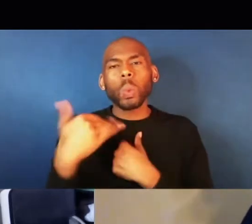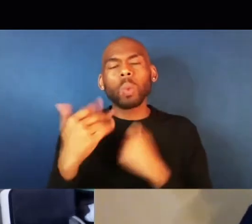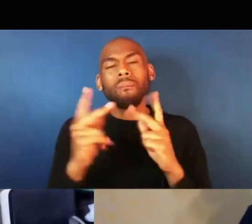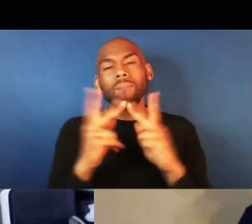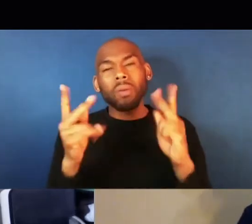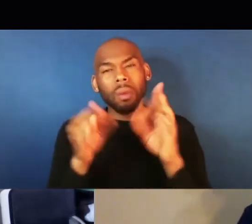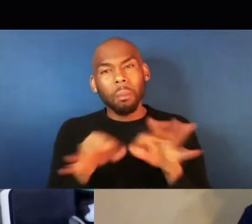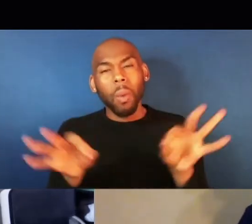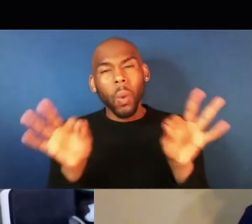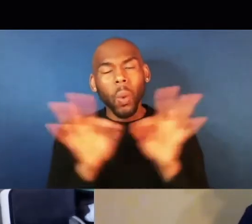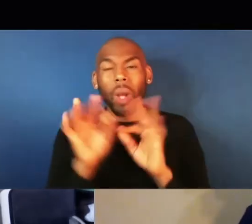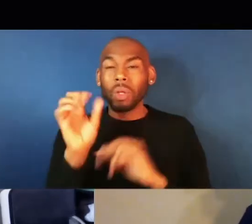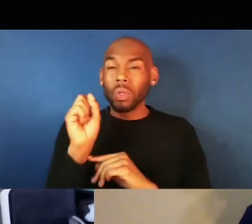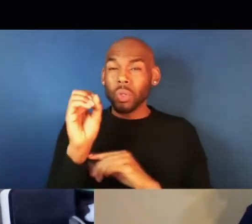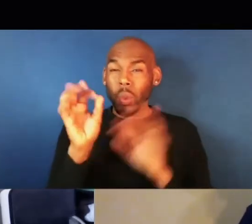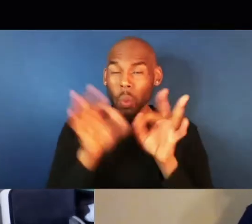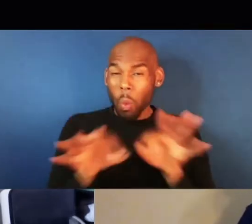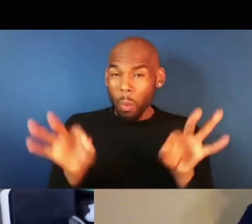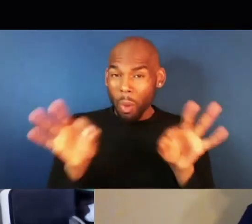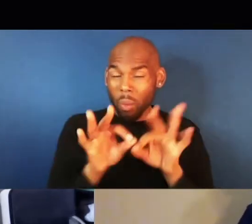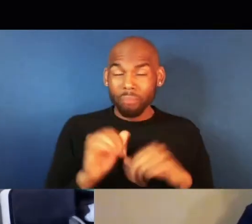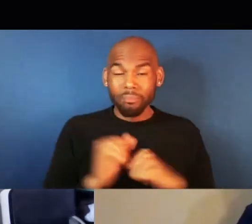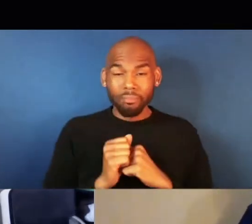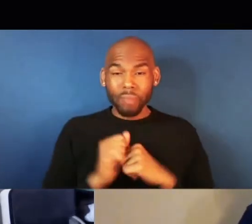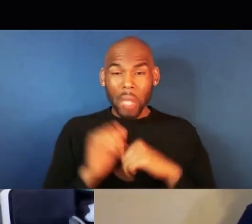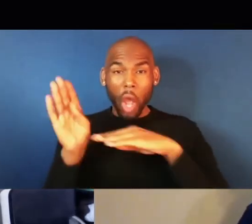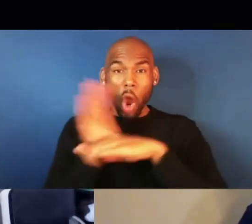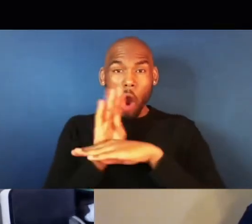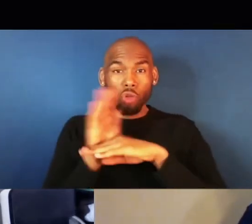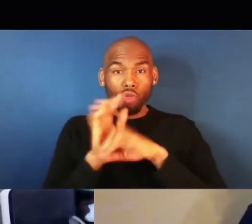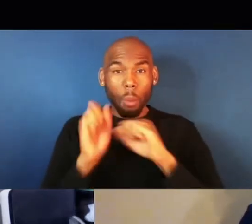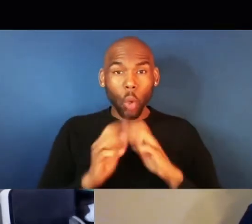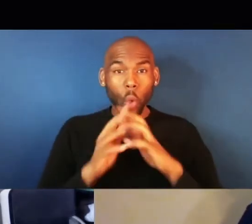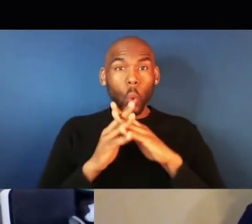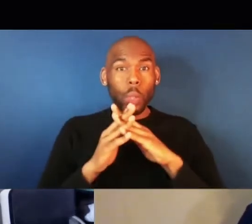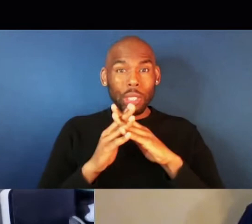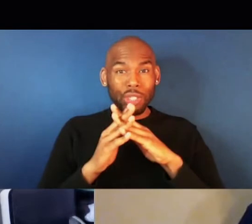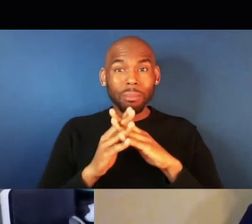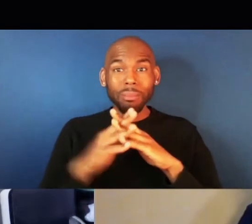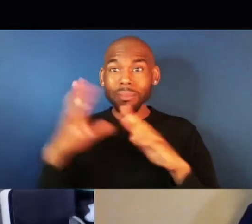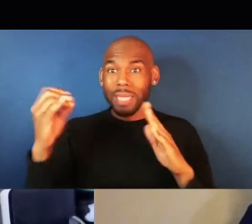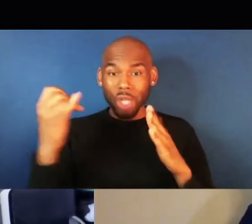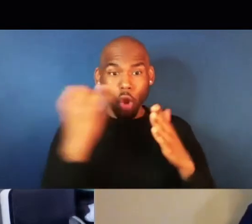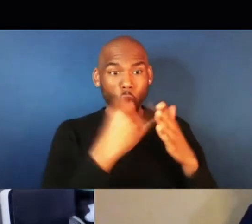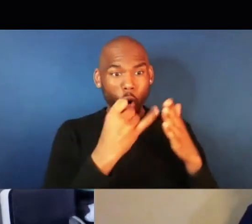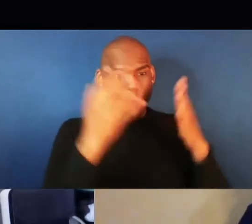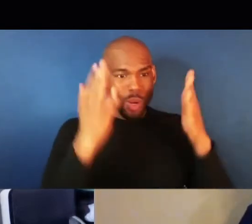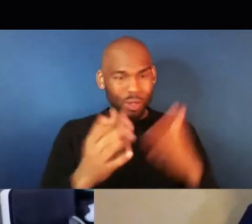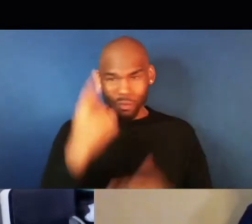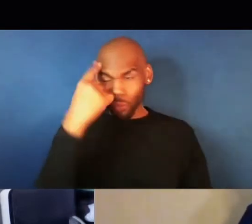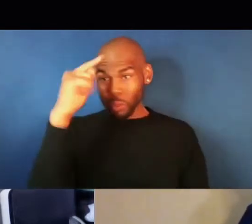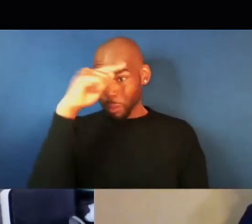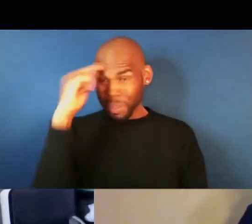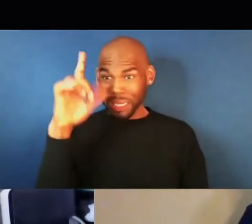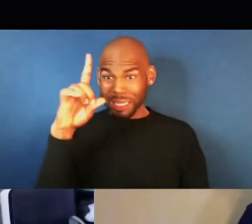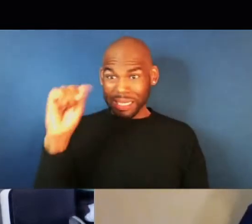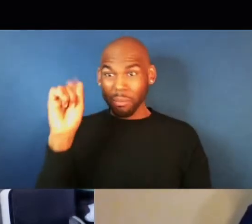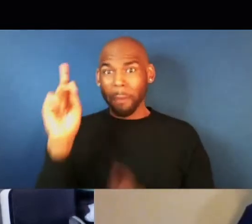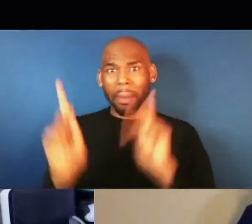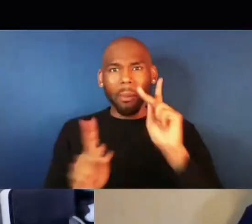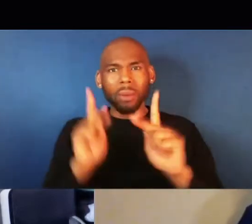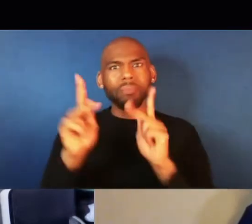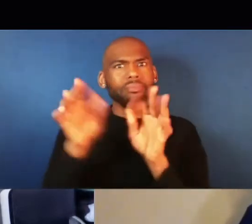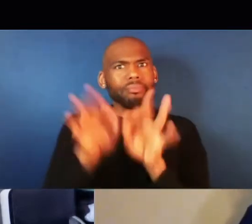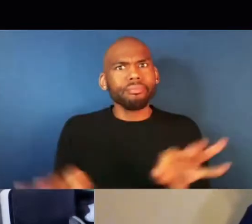self-advocacy is so important. I think entrepreneurship and being an artist for Black disabled people